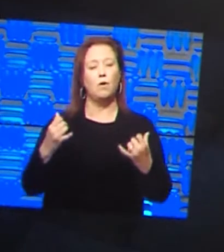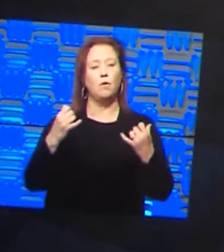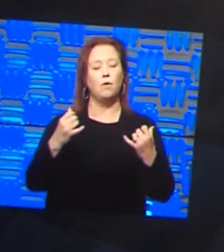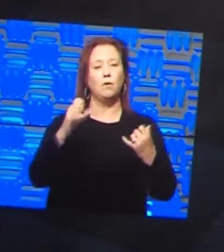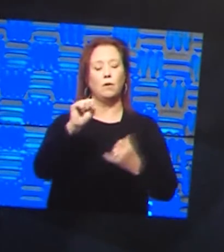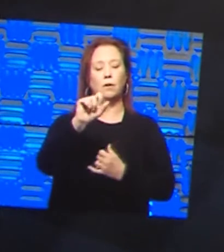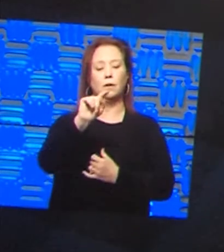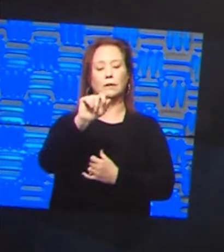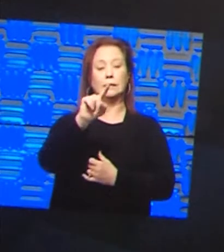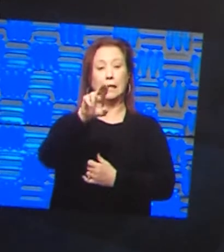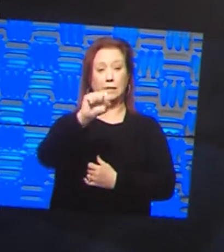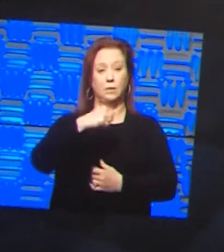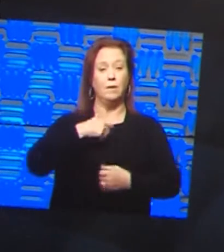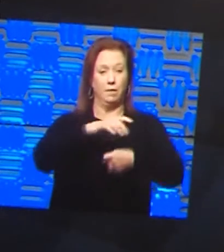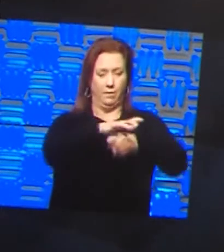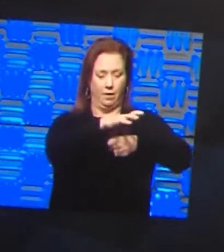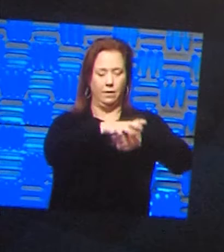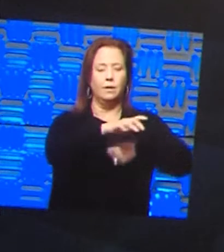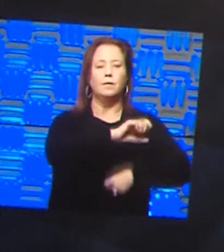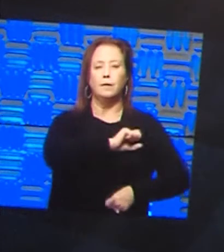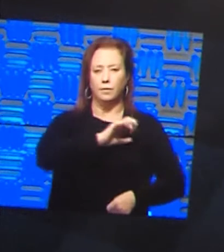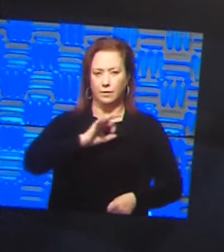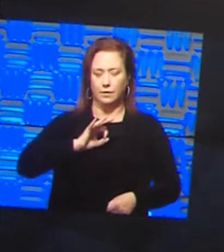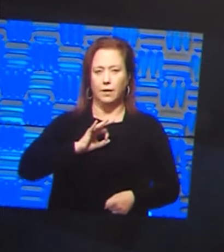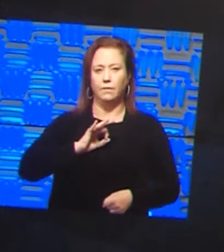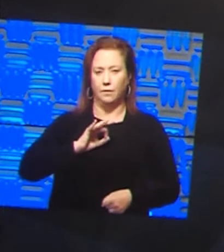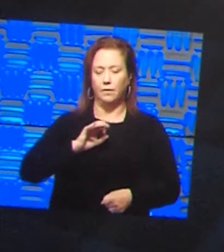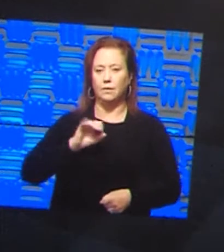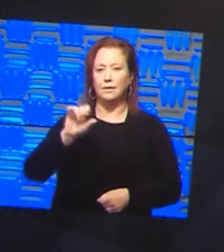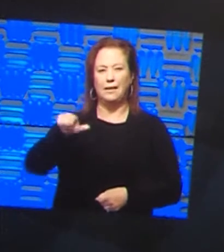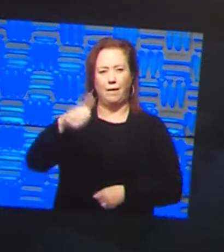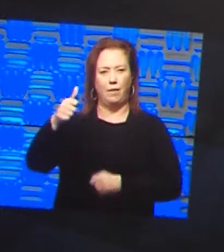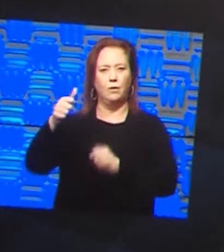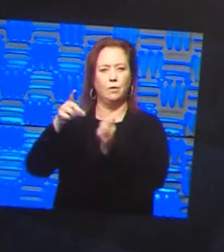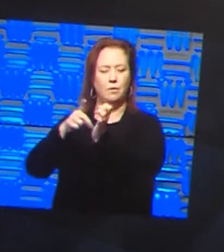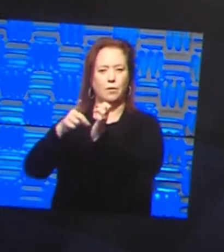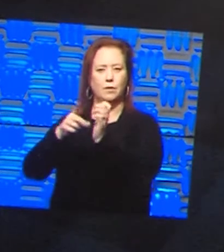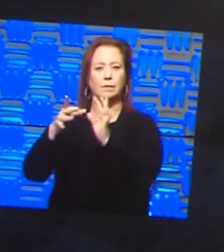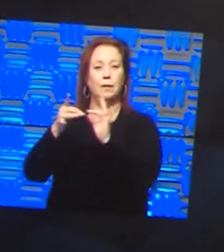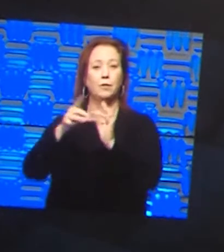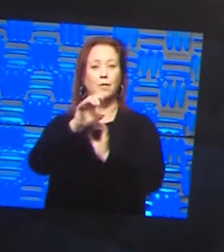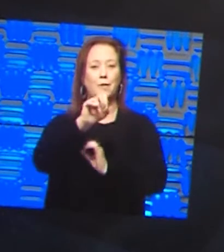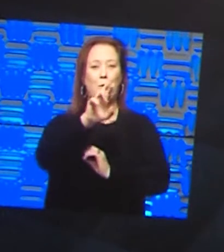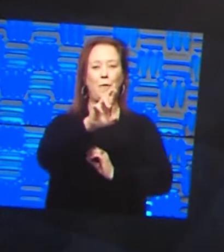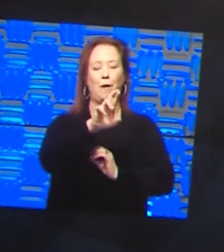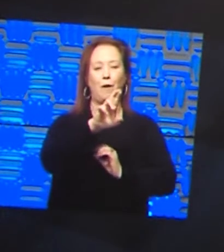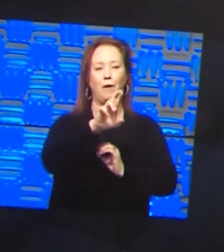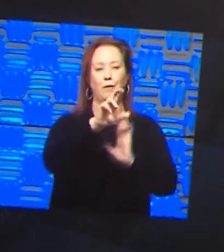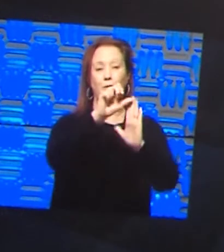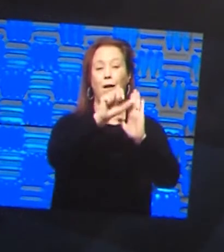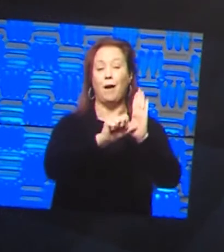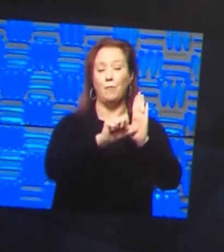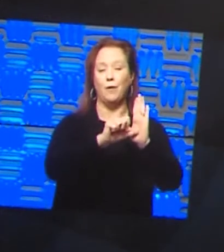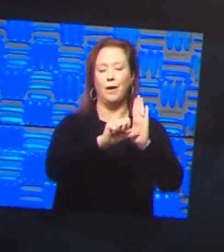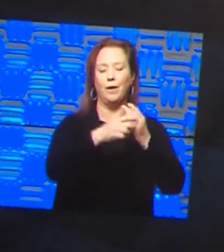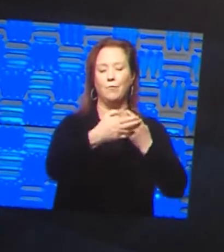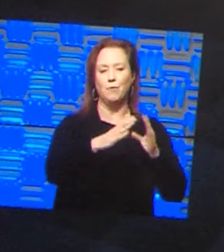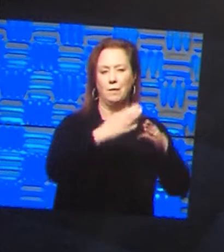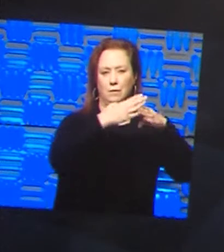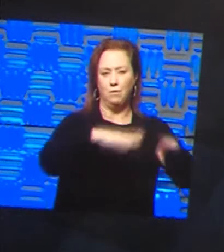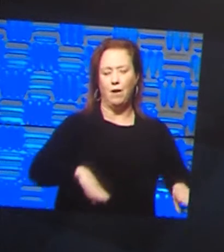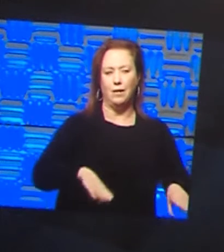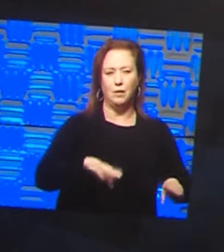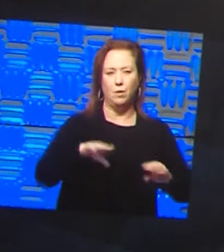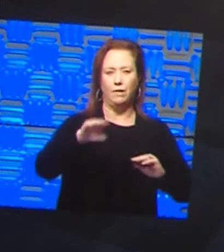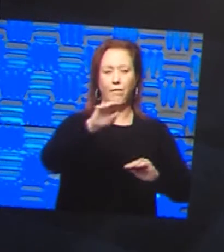outpatient, we have four positives, but our service area, which encompasses 21 counties, has 13 positives so far.